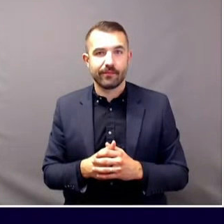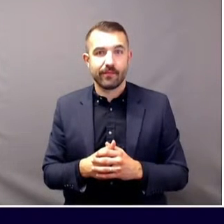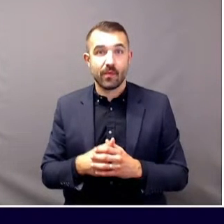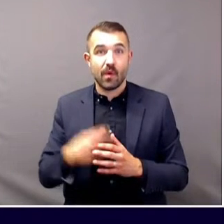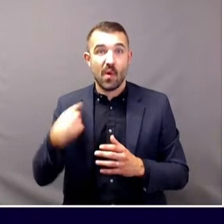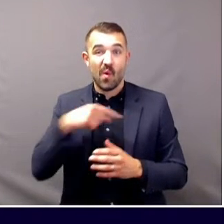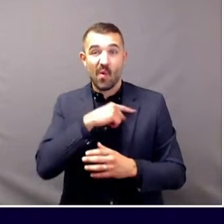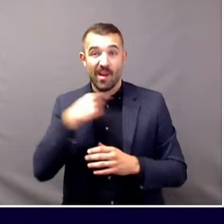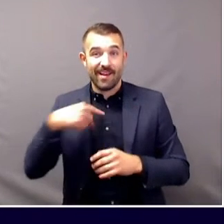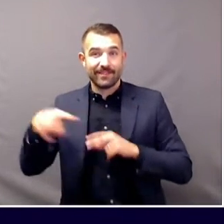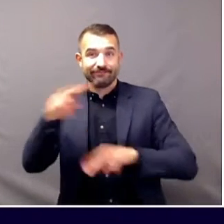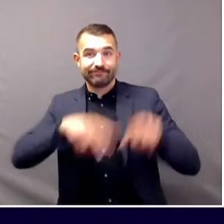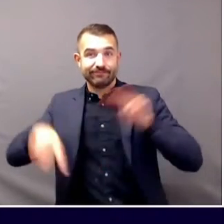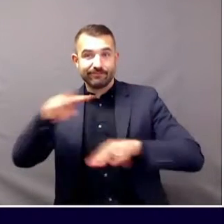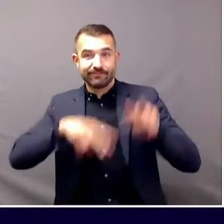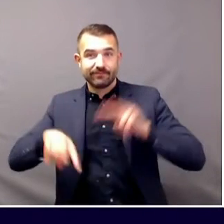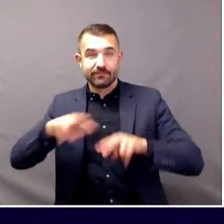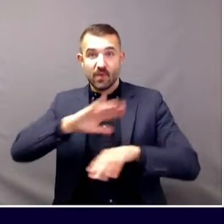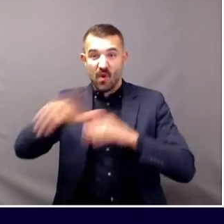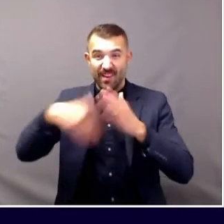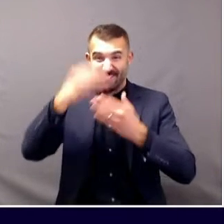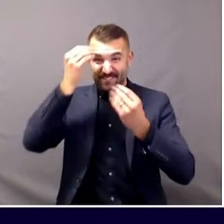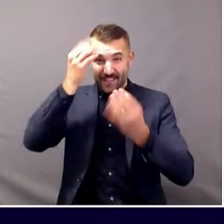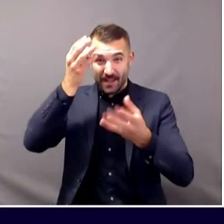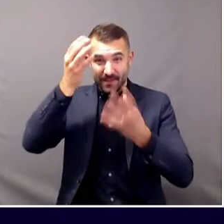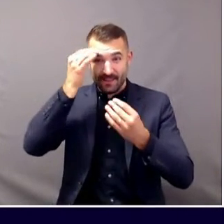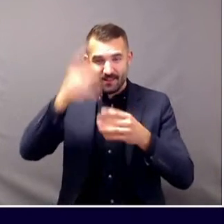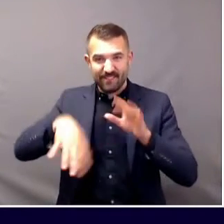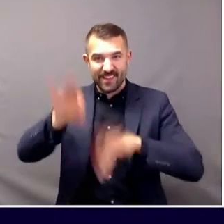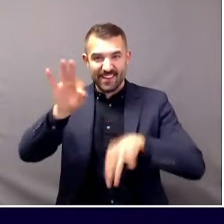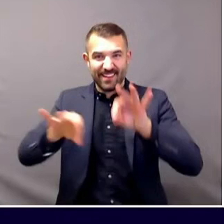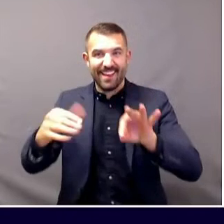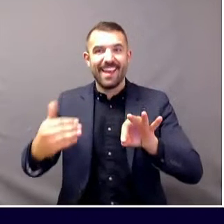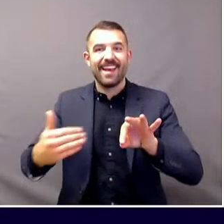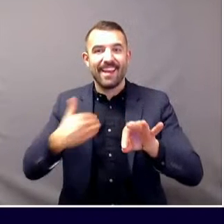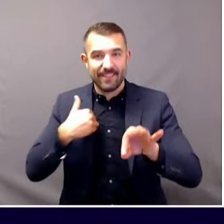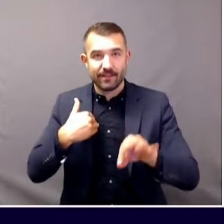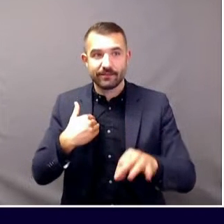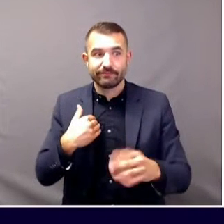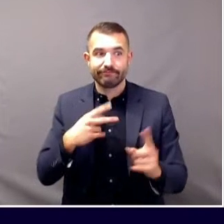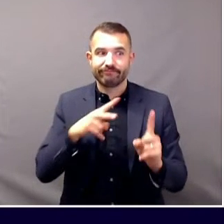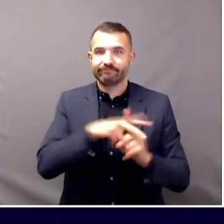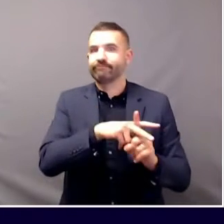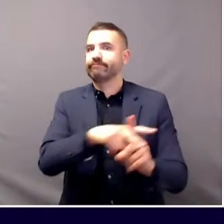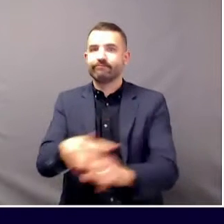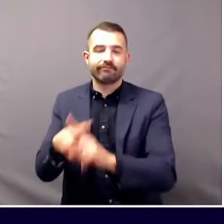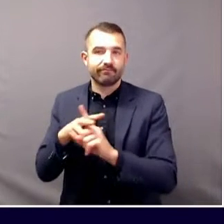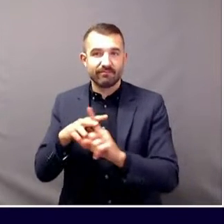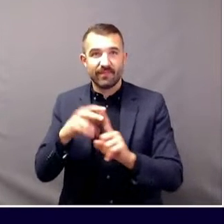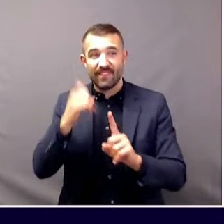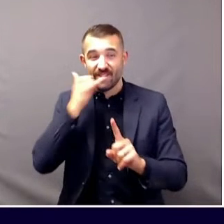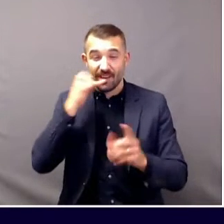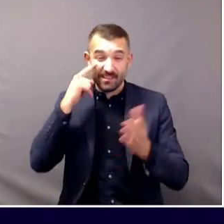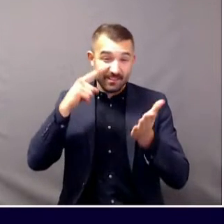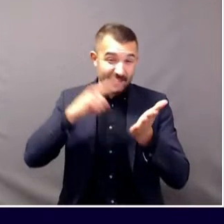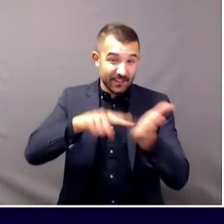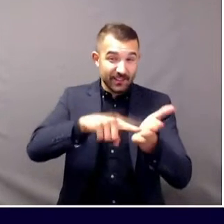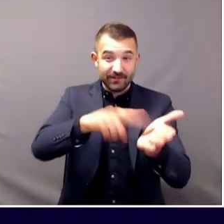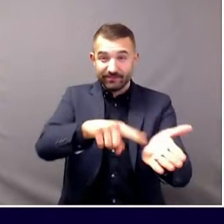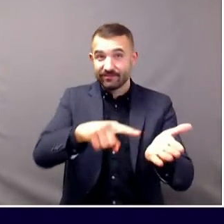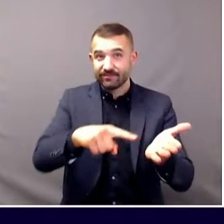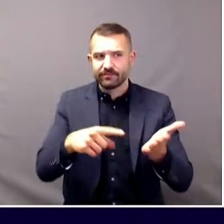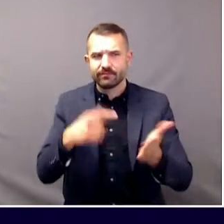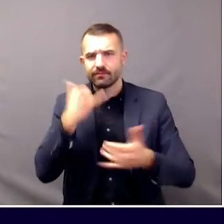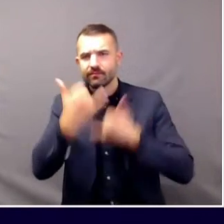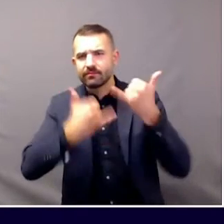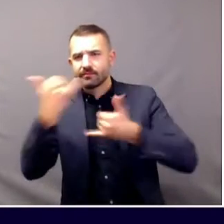into us and are assigned out, one of the first questions our investigators ask is this